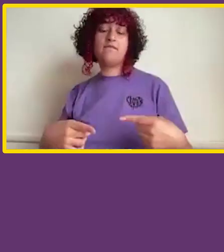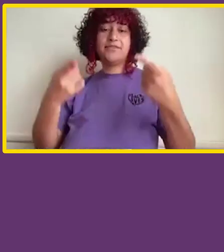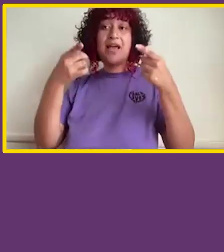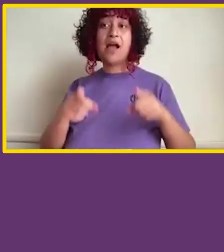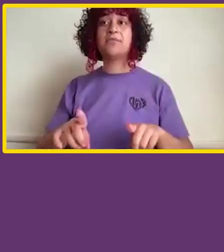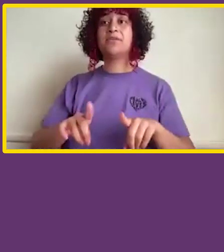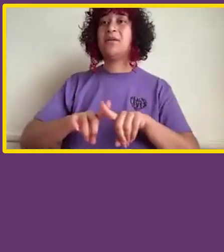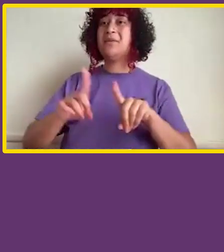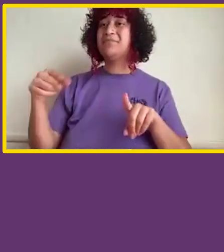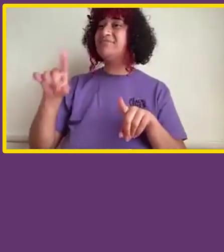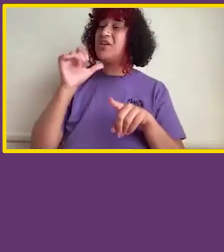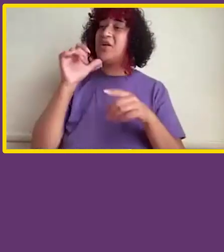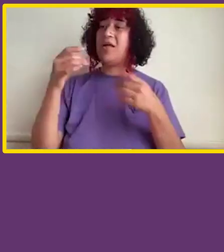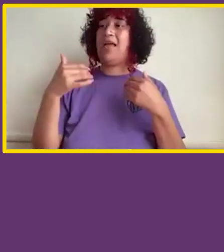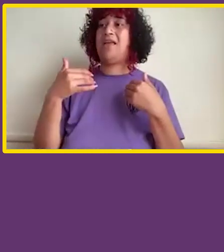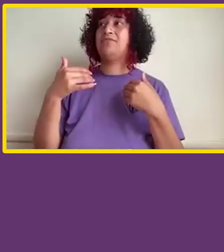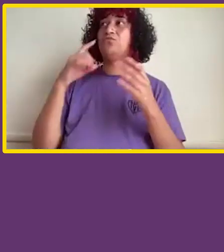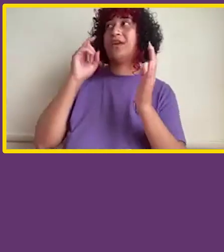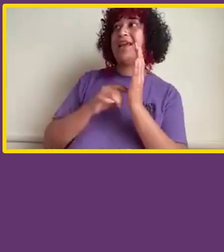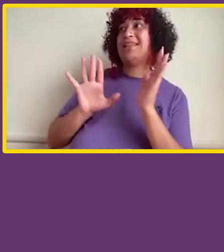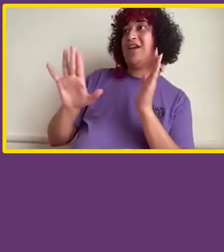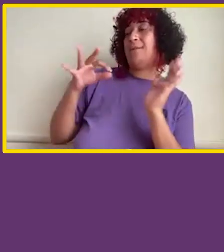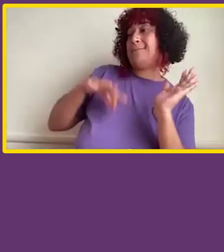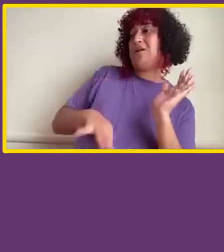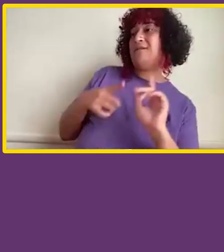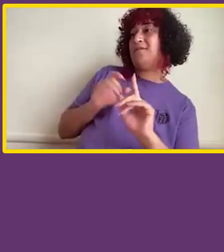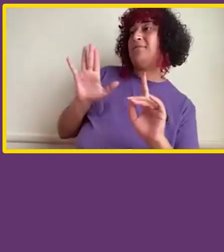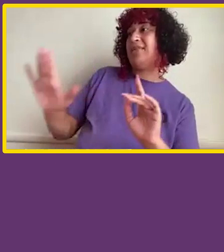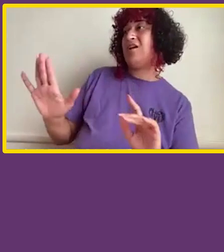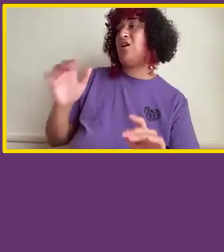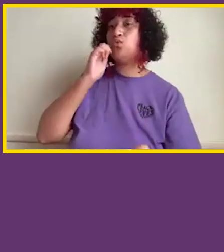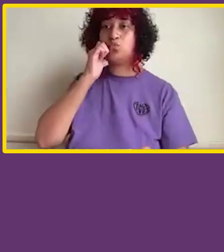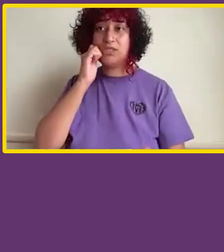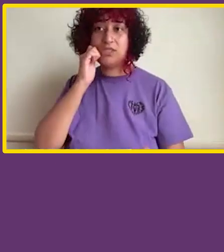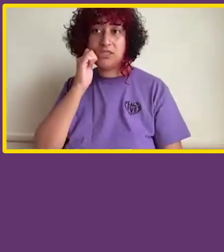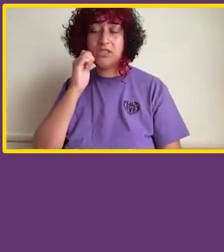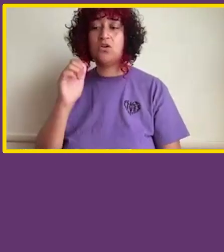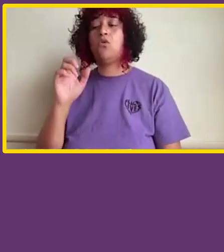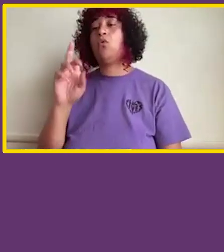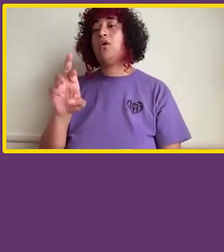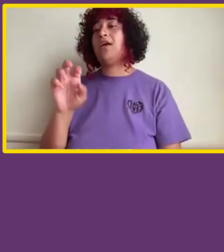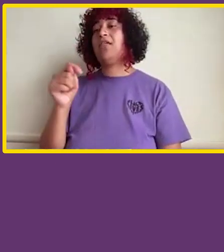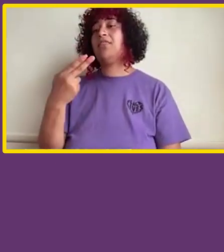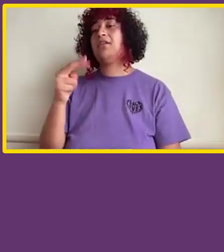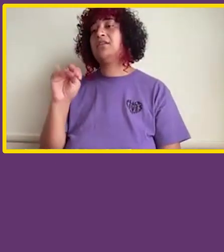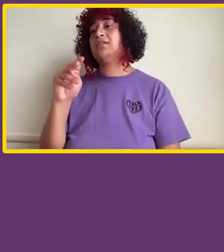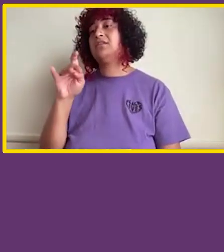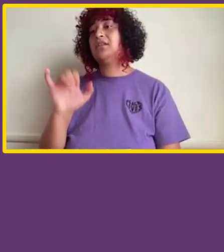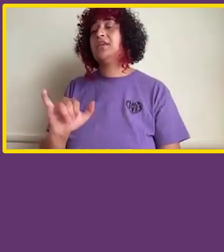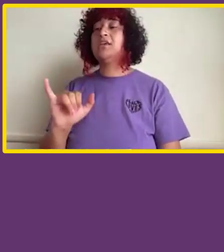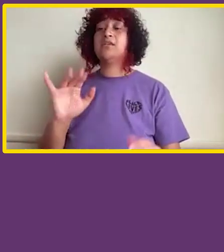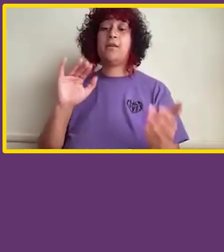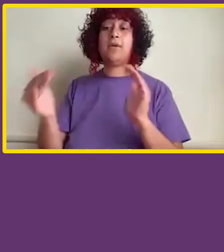relative positionality or privilege based on their ethnicity, versus, say, a Black woman in